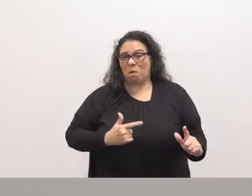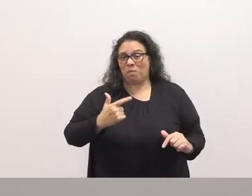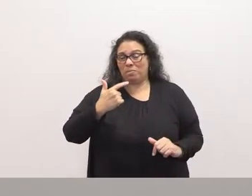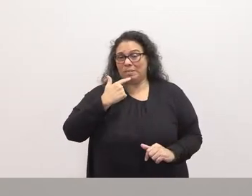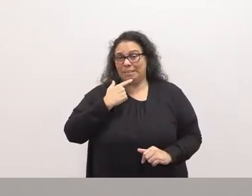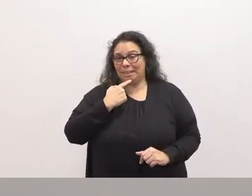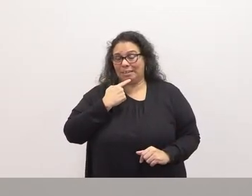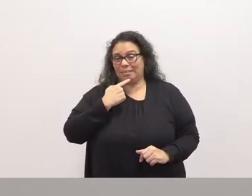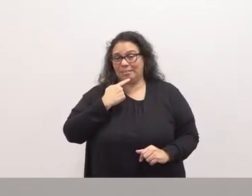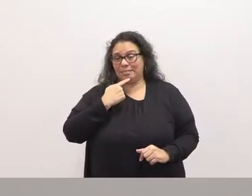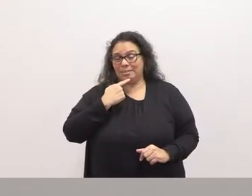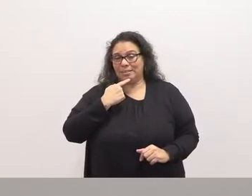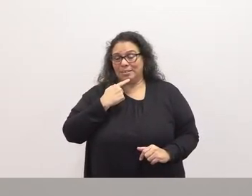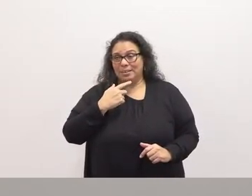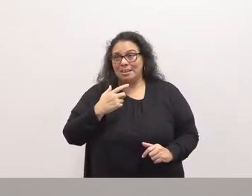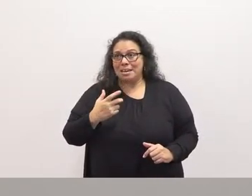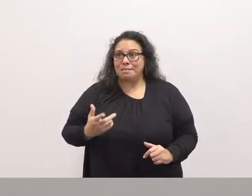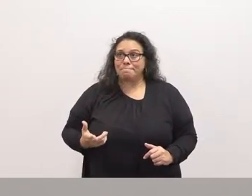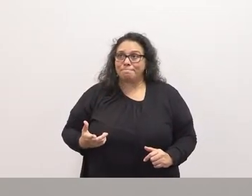is,